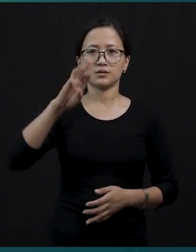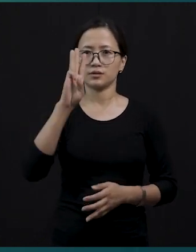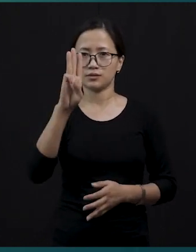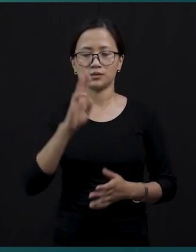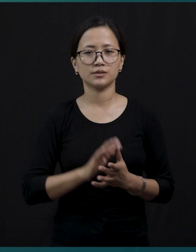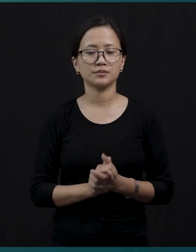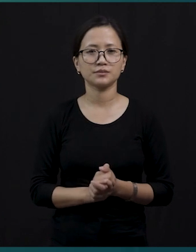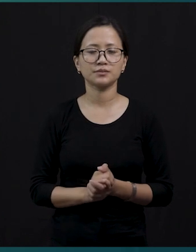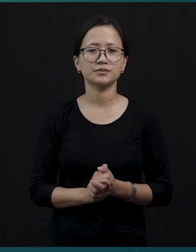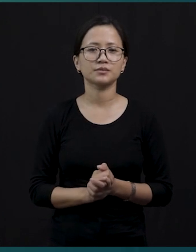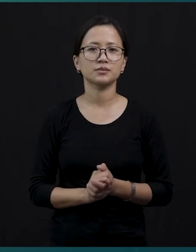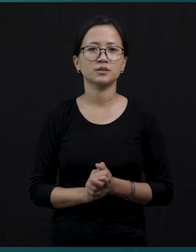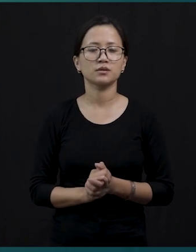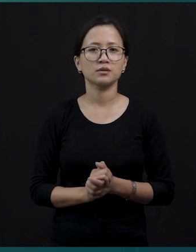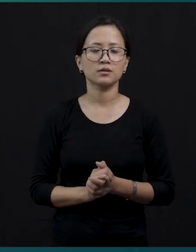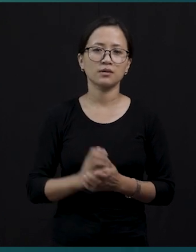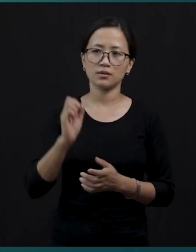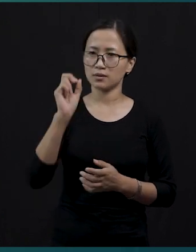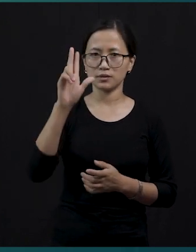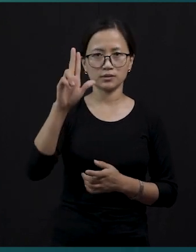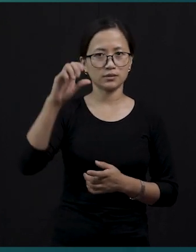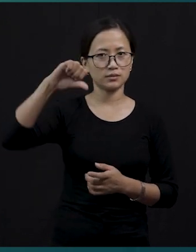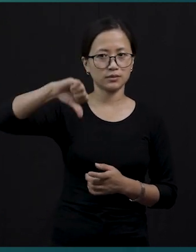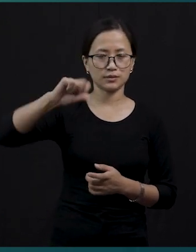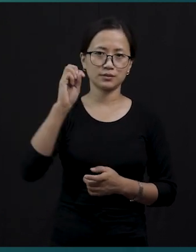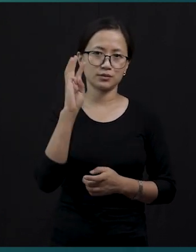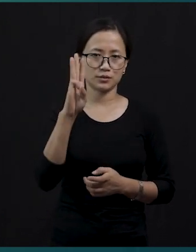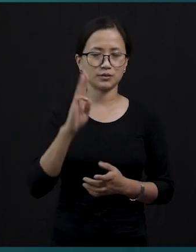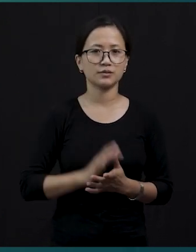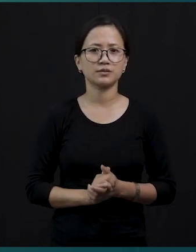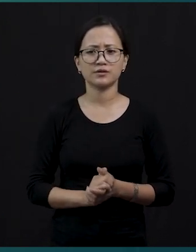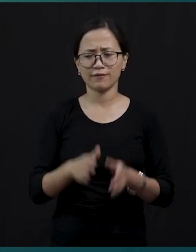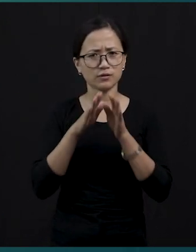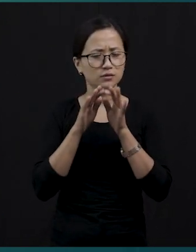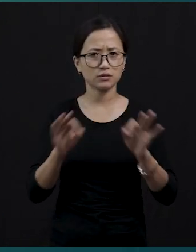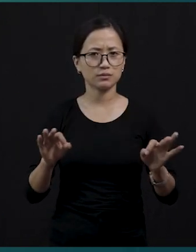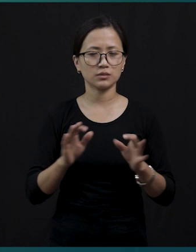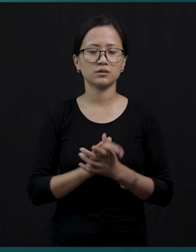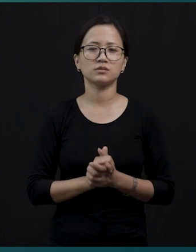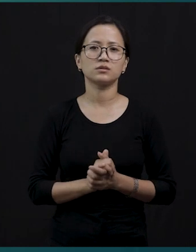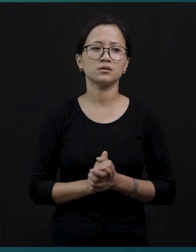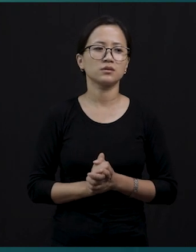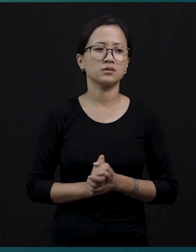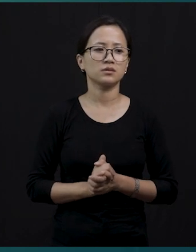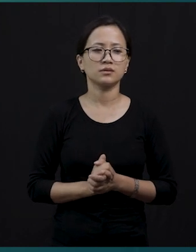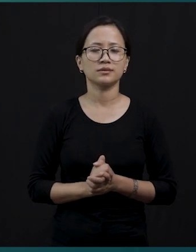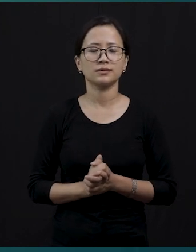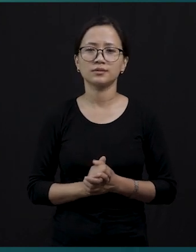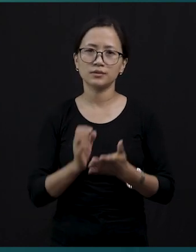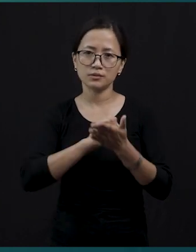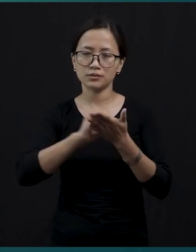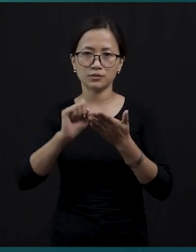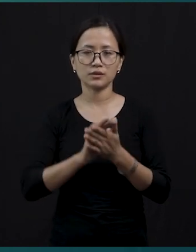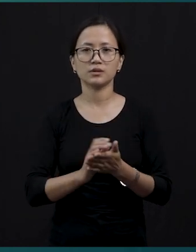893, right? So how you'll write 893. It is very simple, right? You just need to write